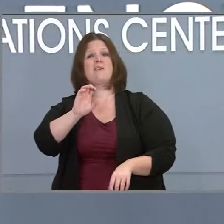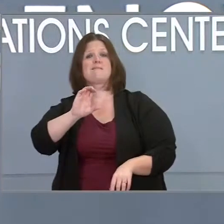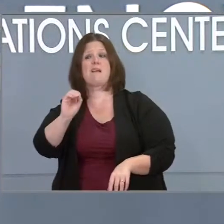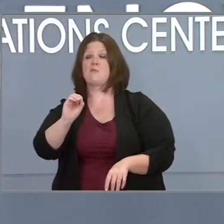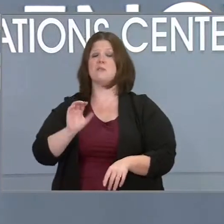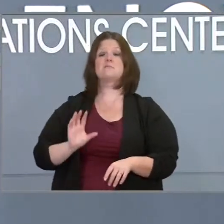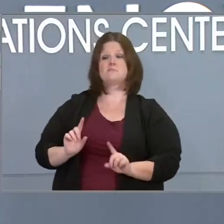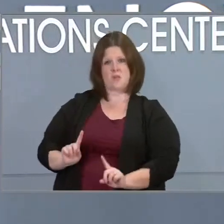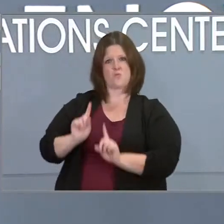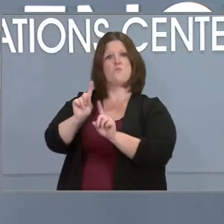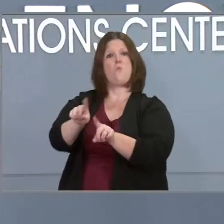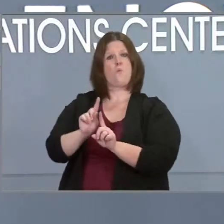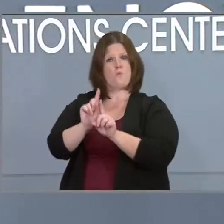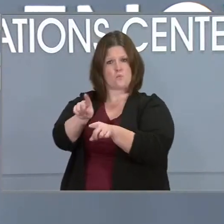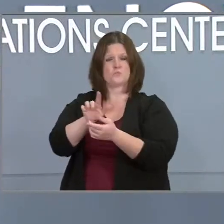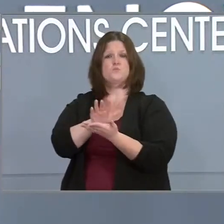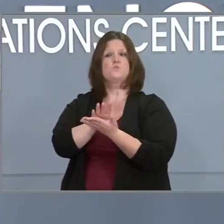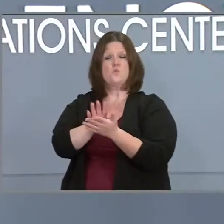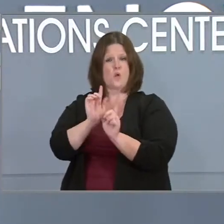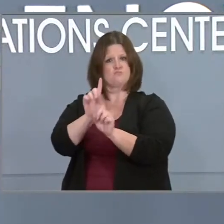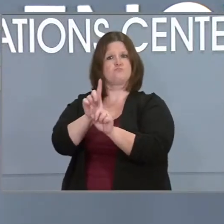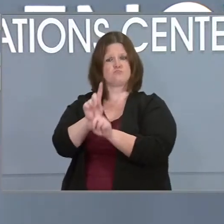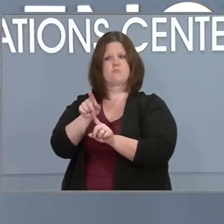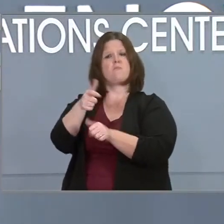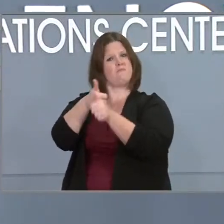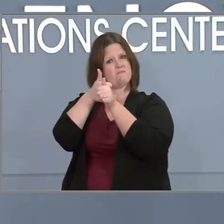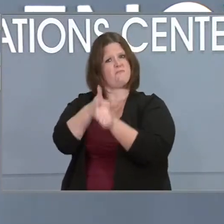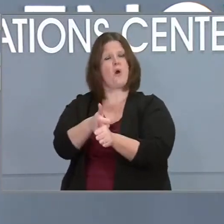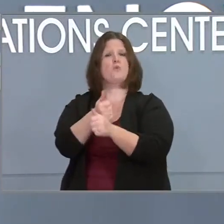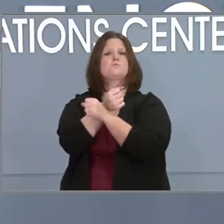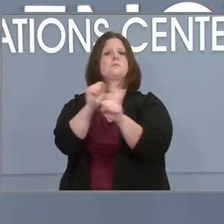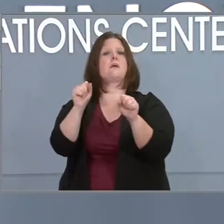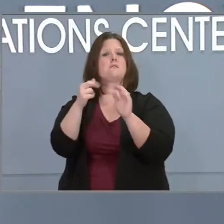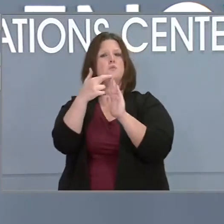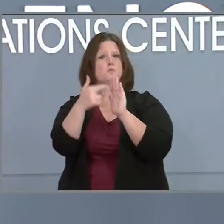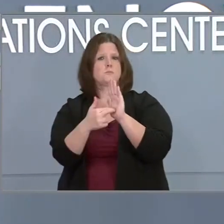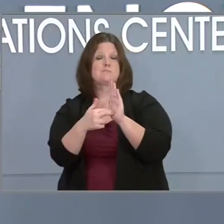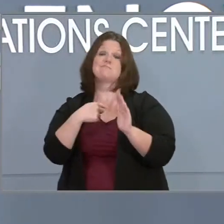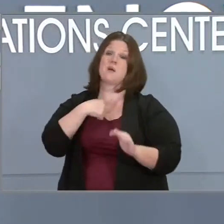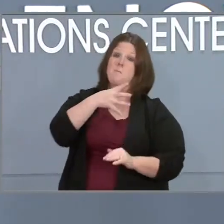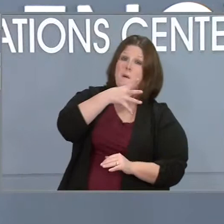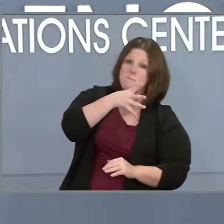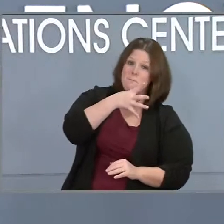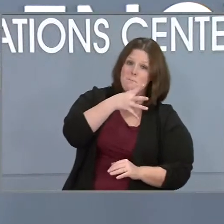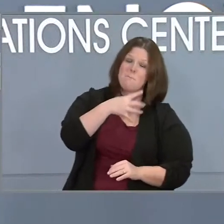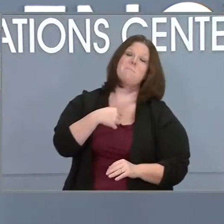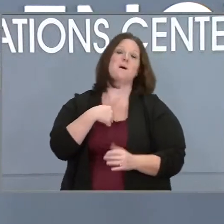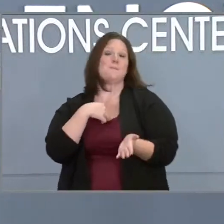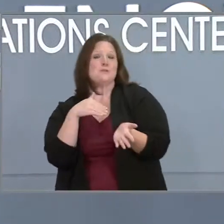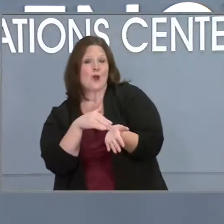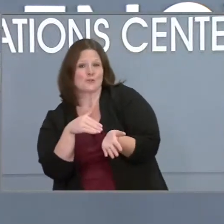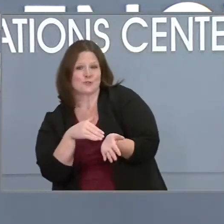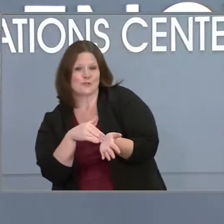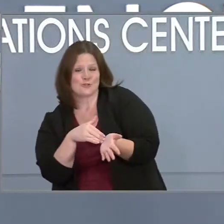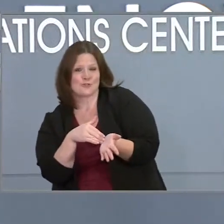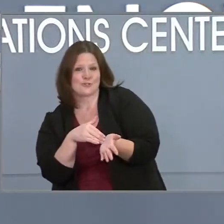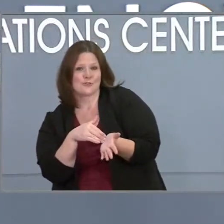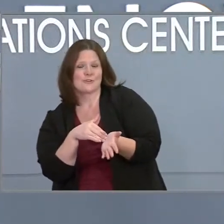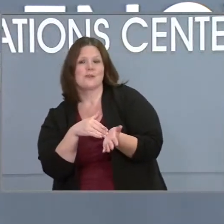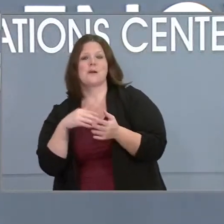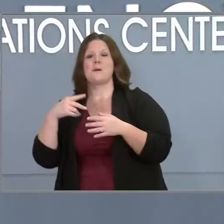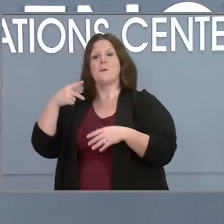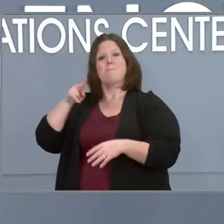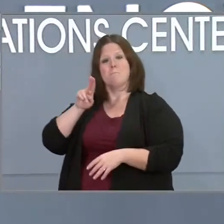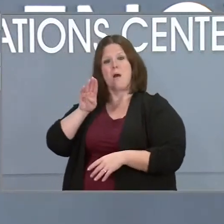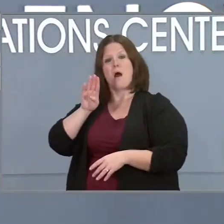going to in-person school when we are using those safety protocols. So as a mom, as a doctor, as the public